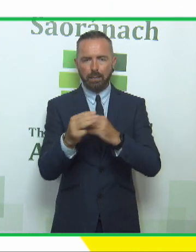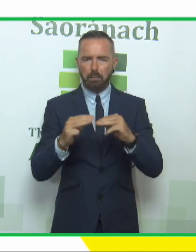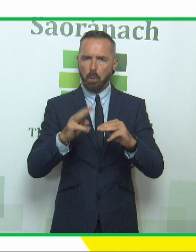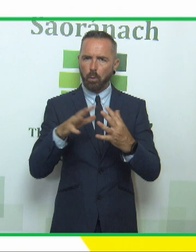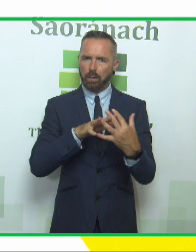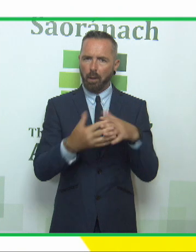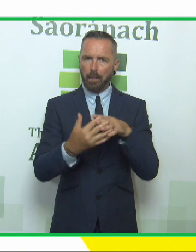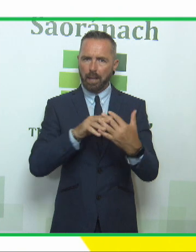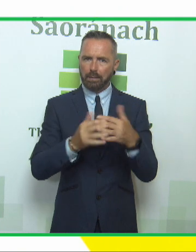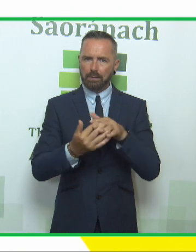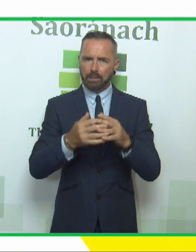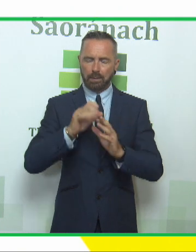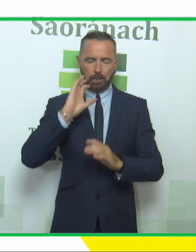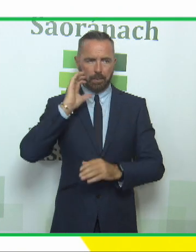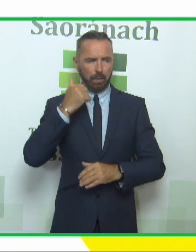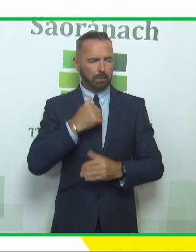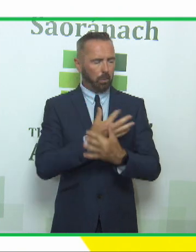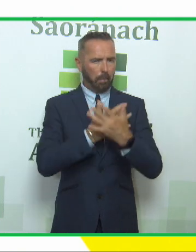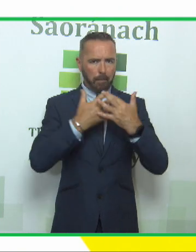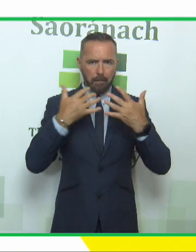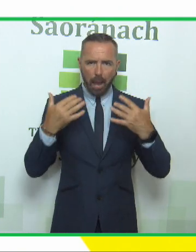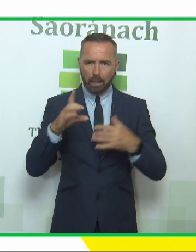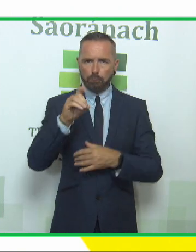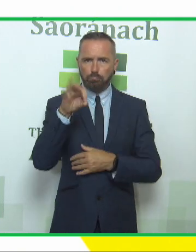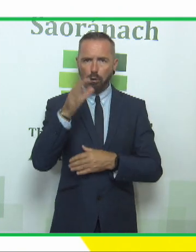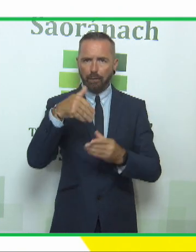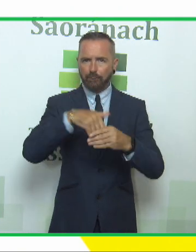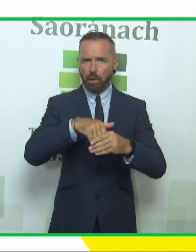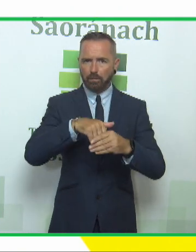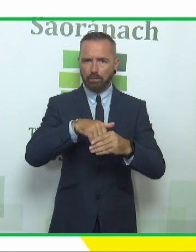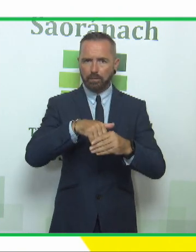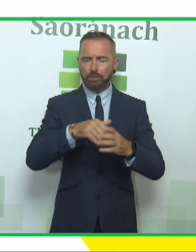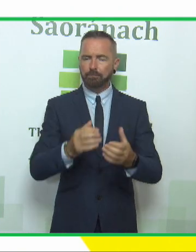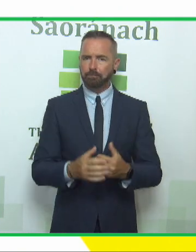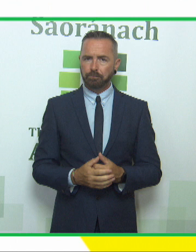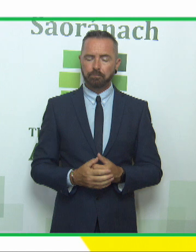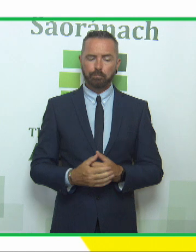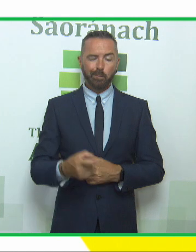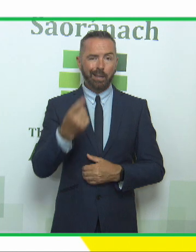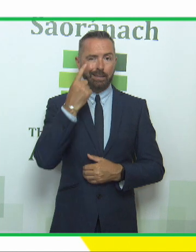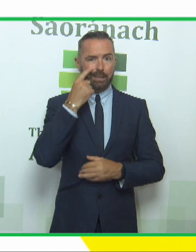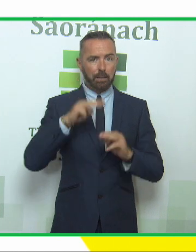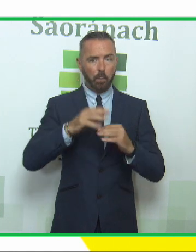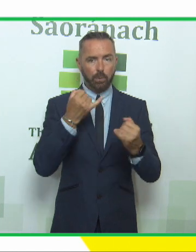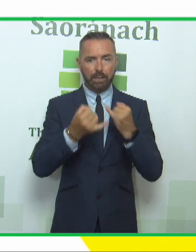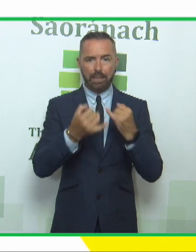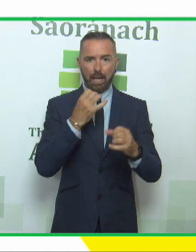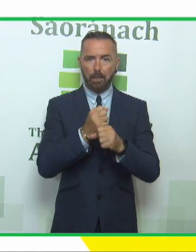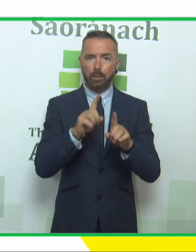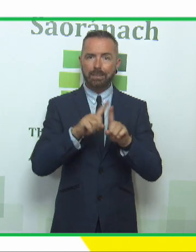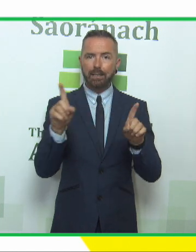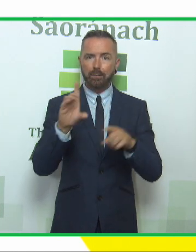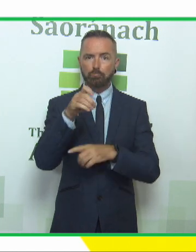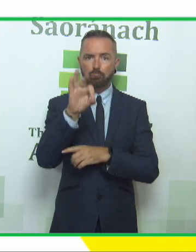complex because there's so many drugs involved. But let's look in a bit more detail at the different drugs involved in